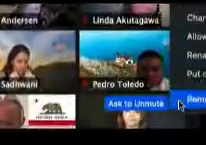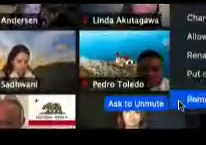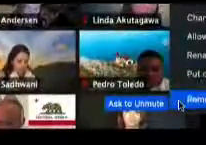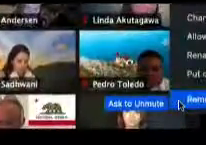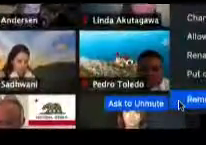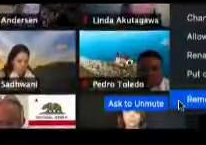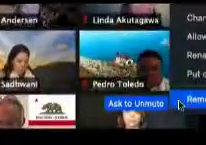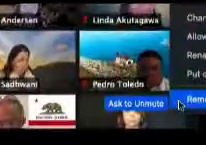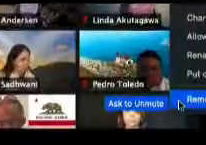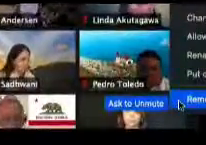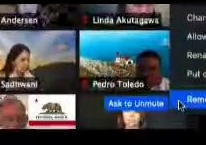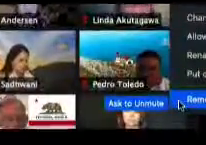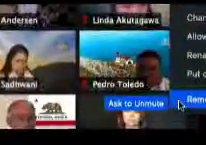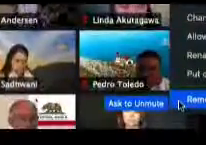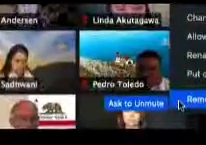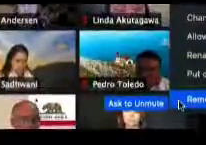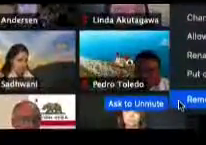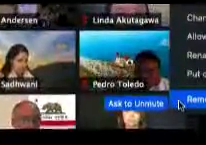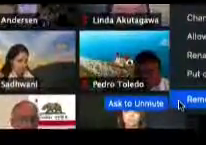Thank you. Go ahead, please.